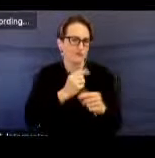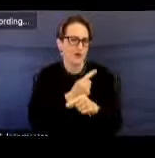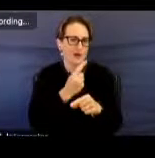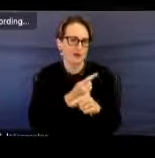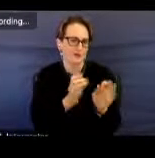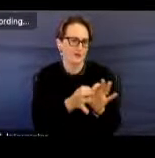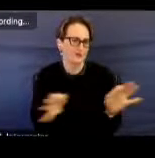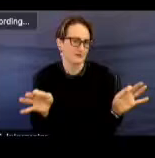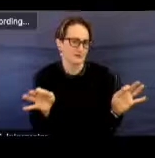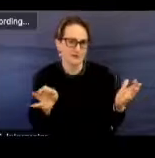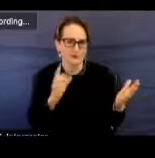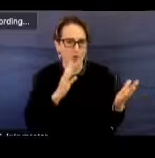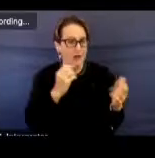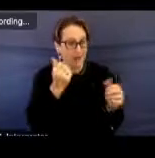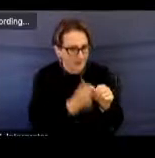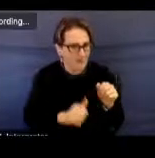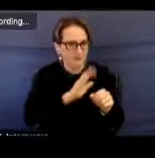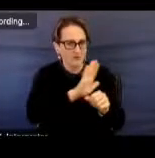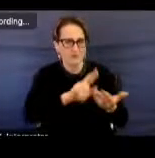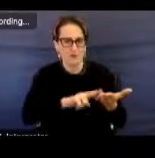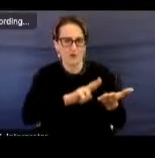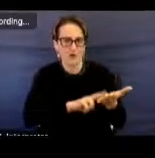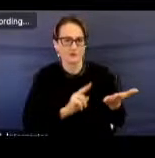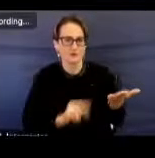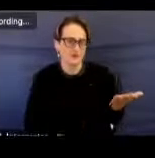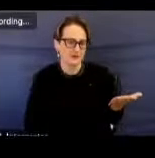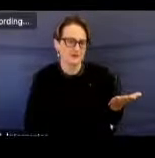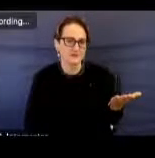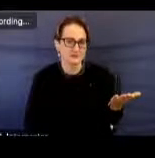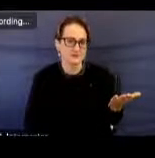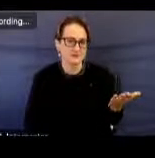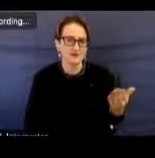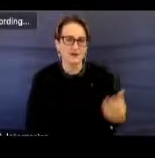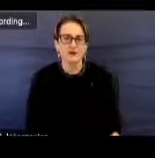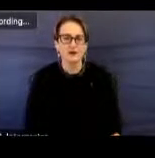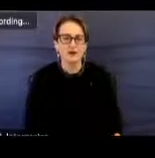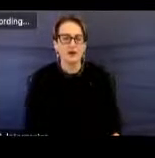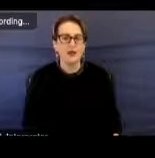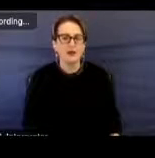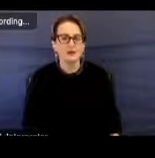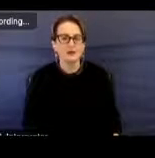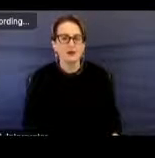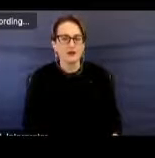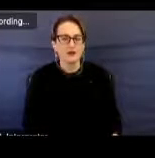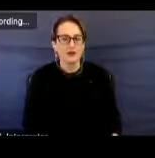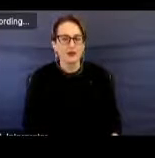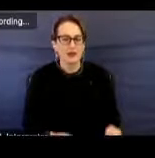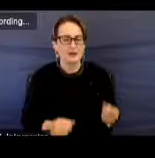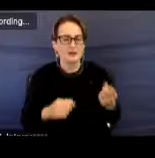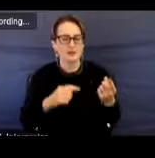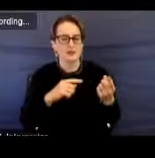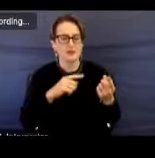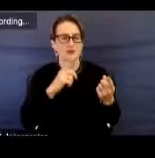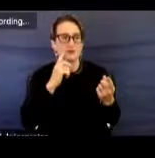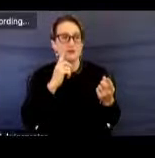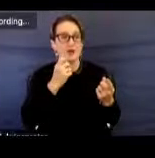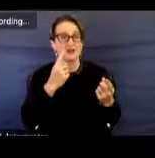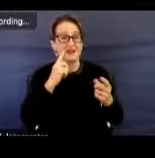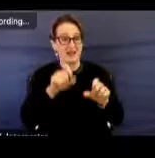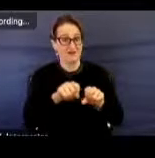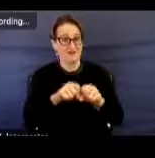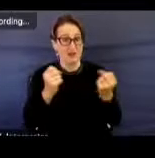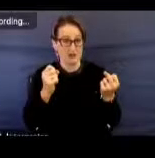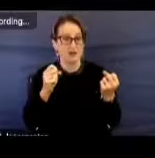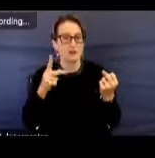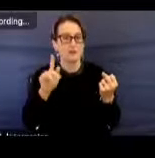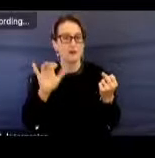And the other thing is that it would be it violated the Public Records Act by making